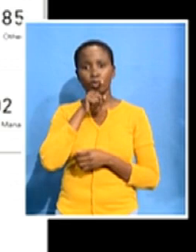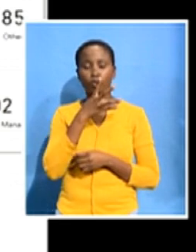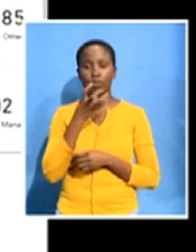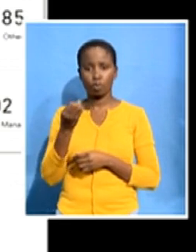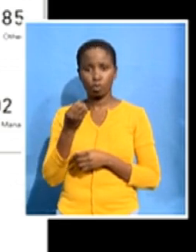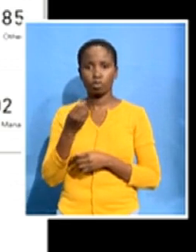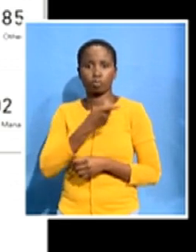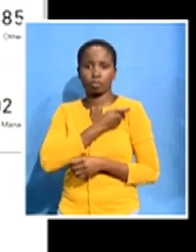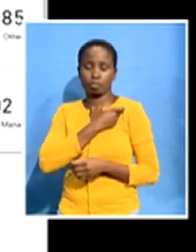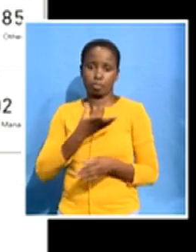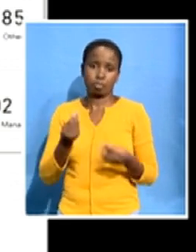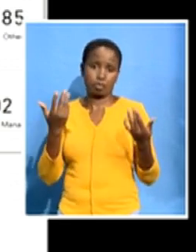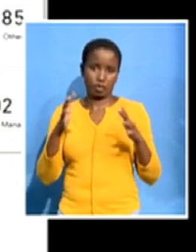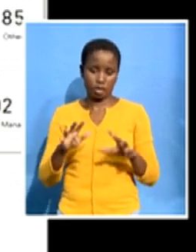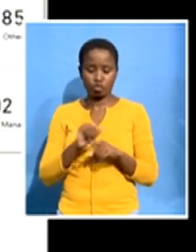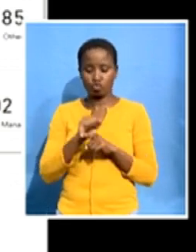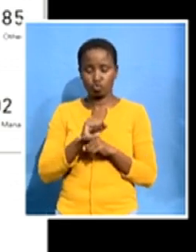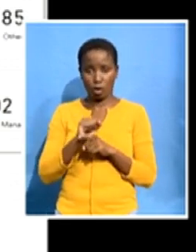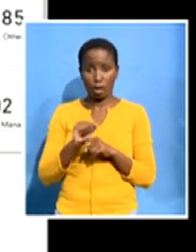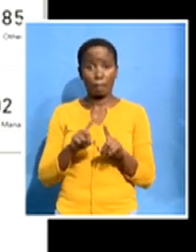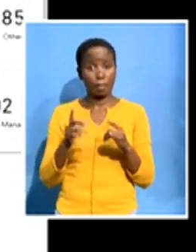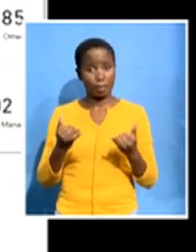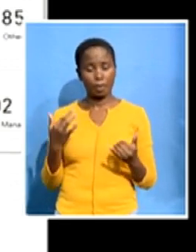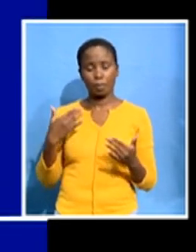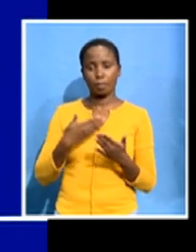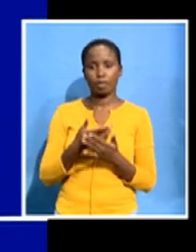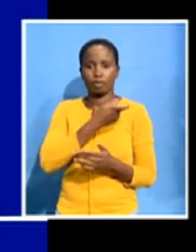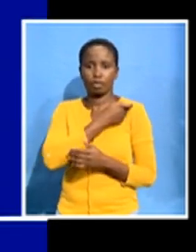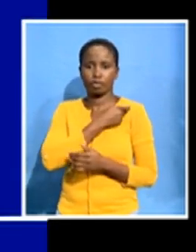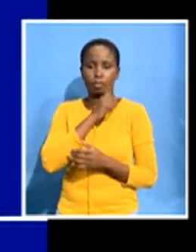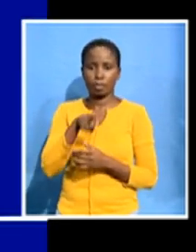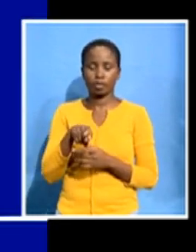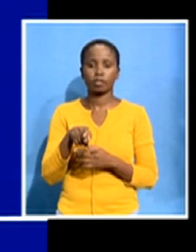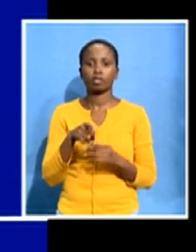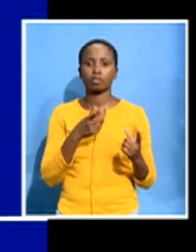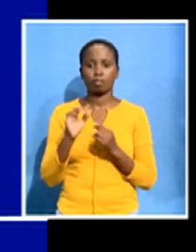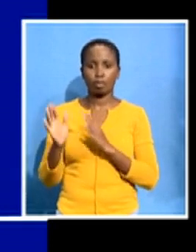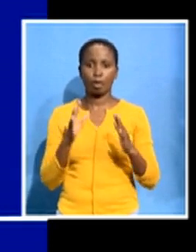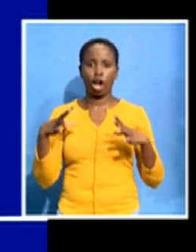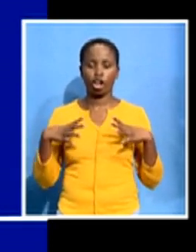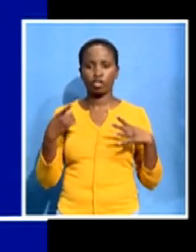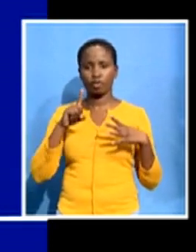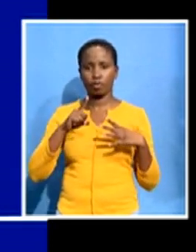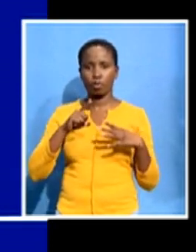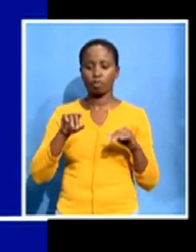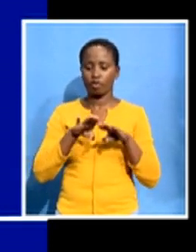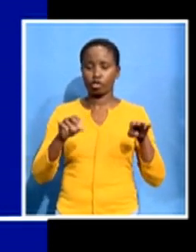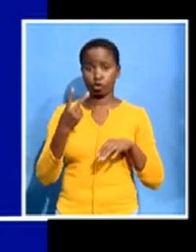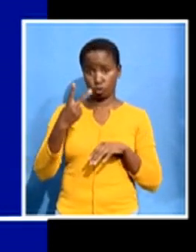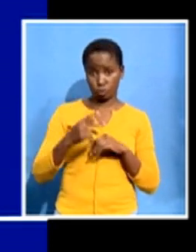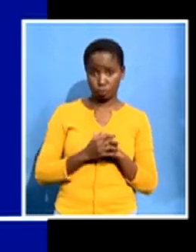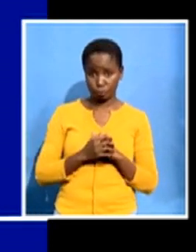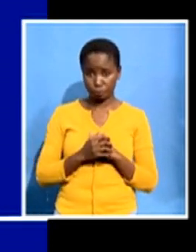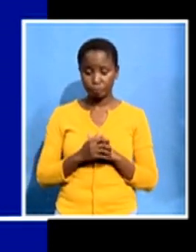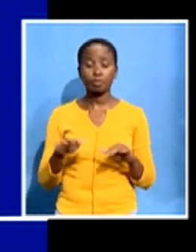the vaccinators that we will have to deploy in preparation for phase 2. So phase 2 preparation, and it will start